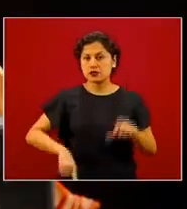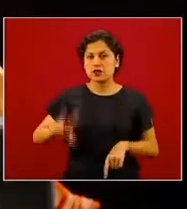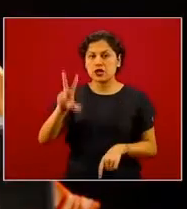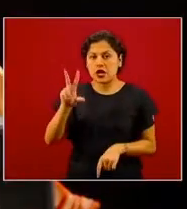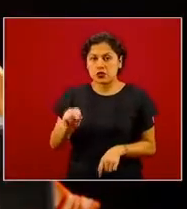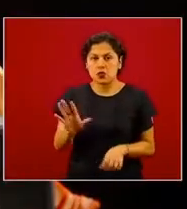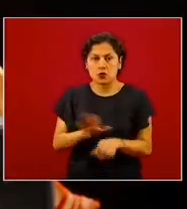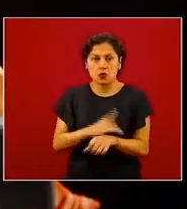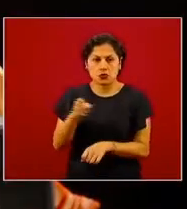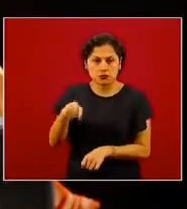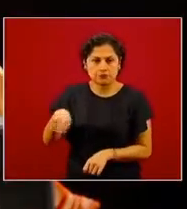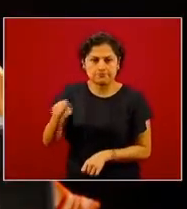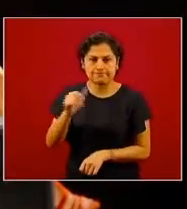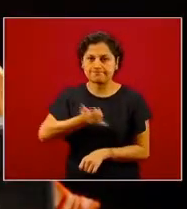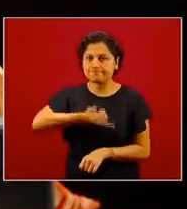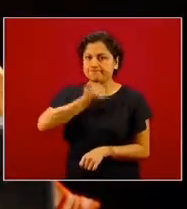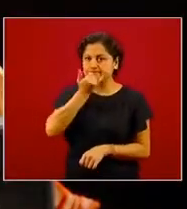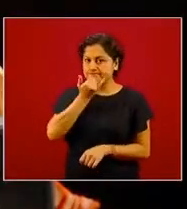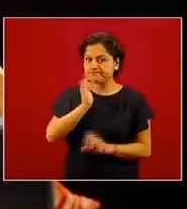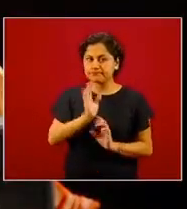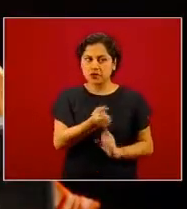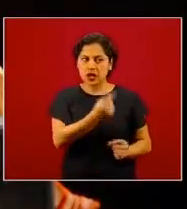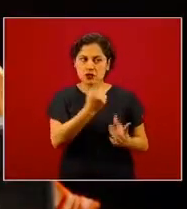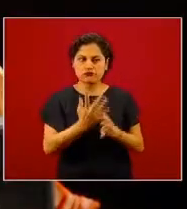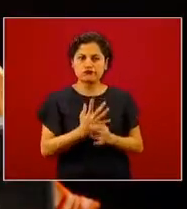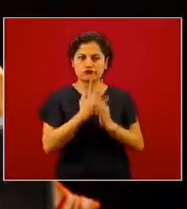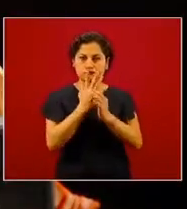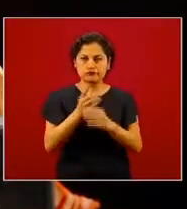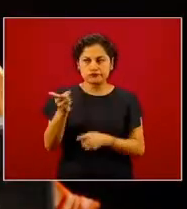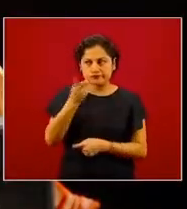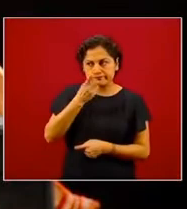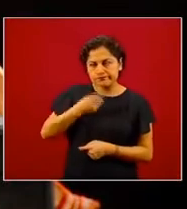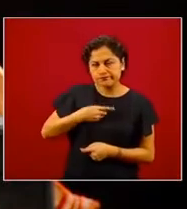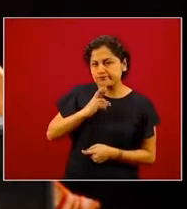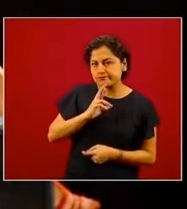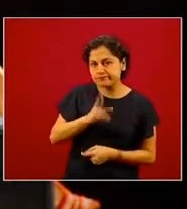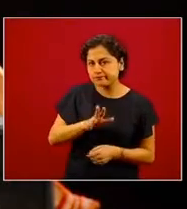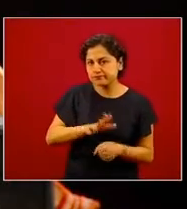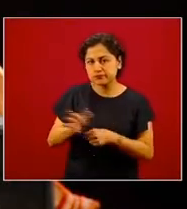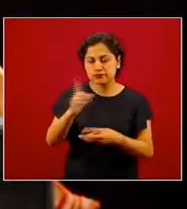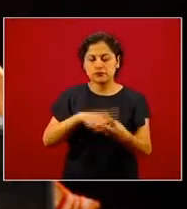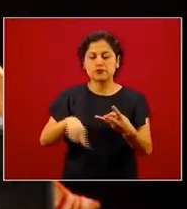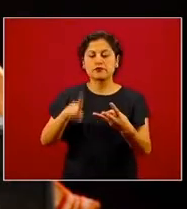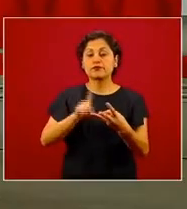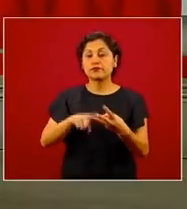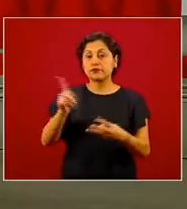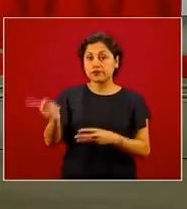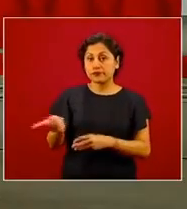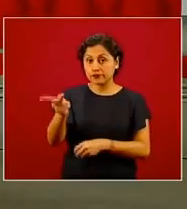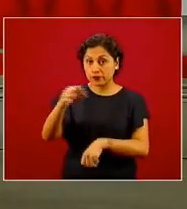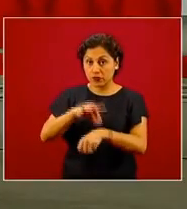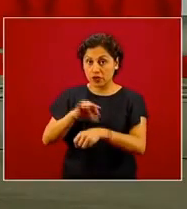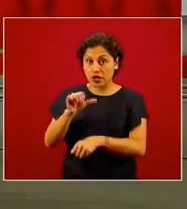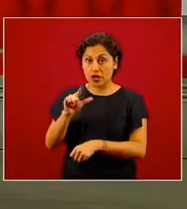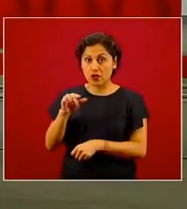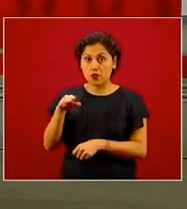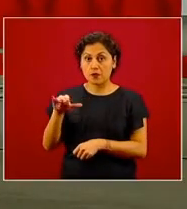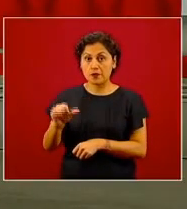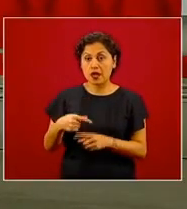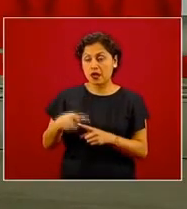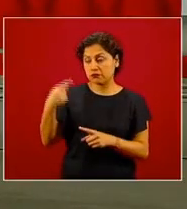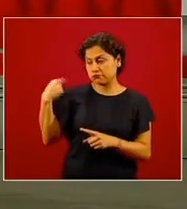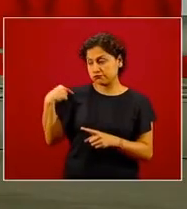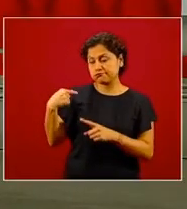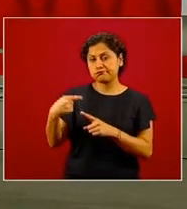level. So many people are talking about that. What can you clarify about that? And lastly, for Dr. Alomia, the health measures that